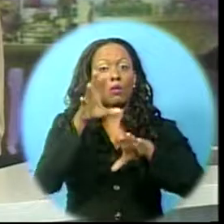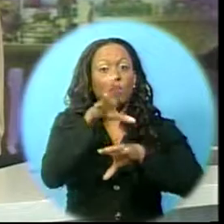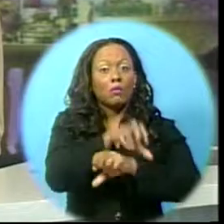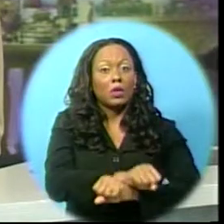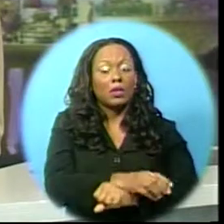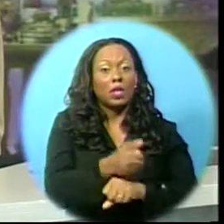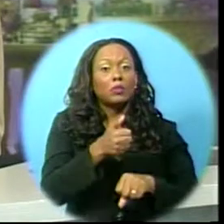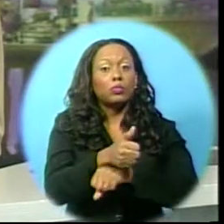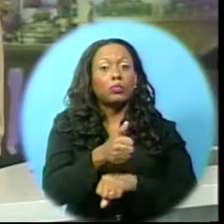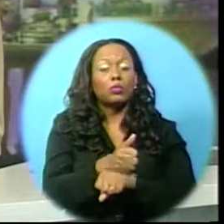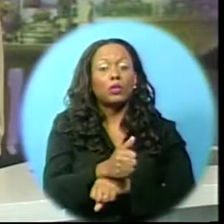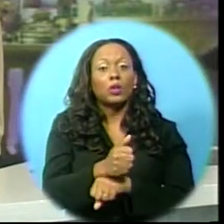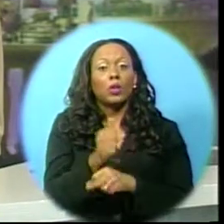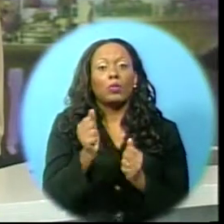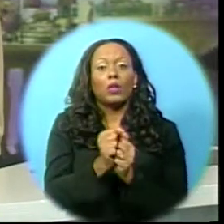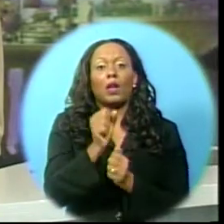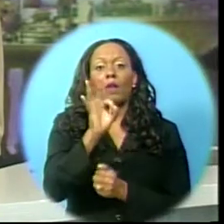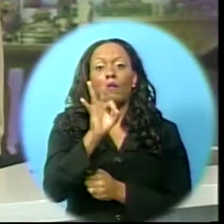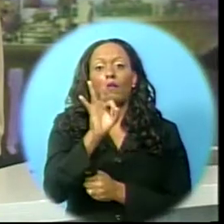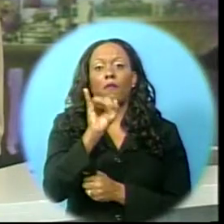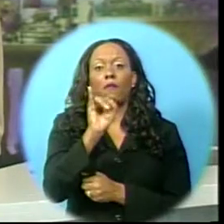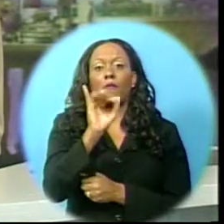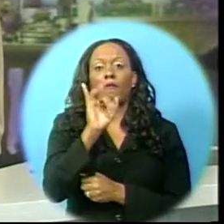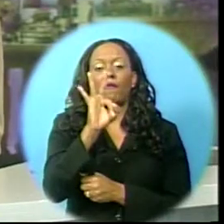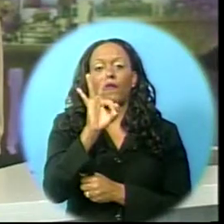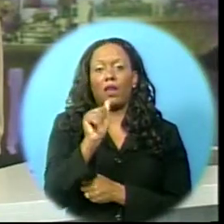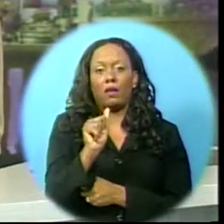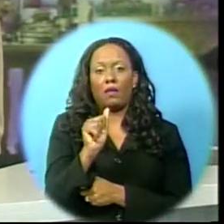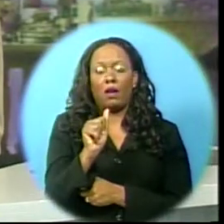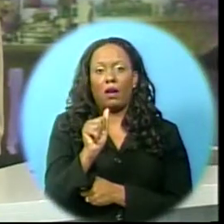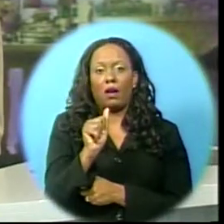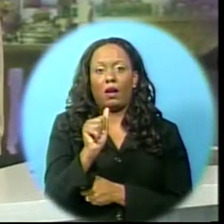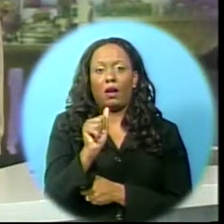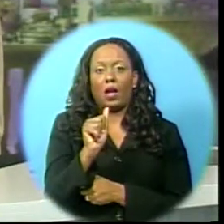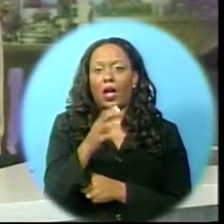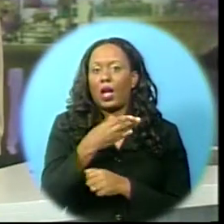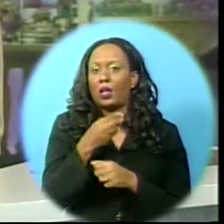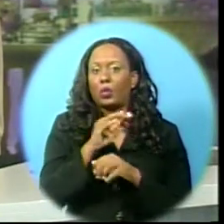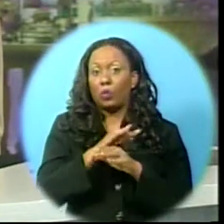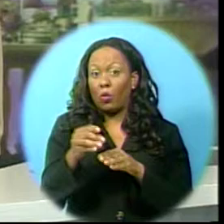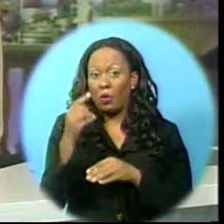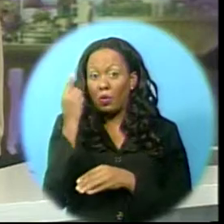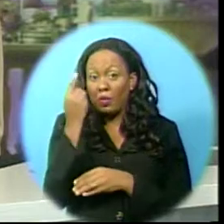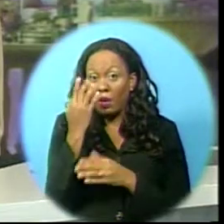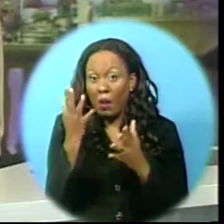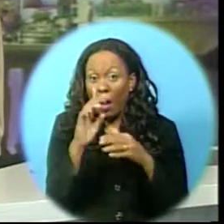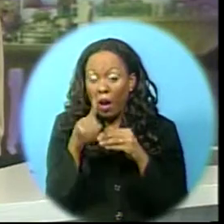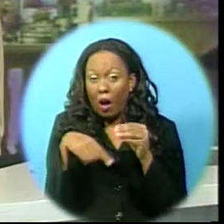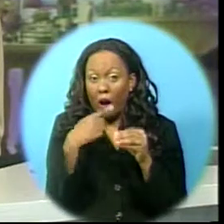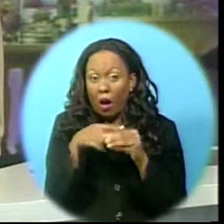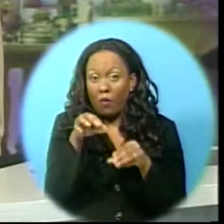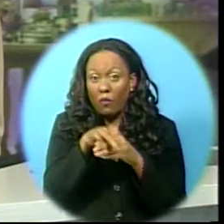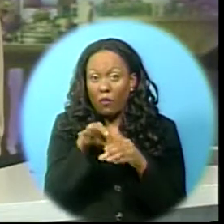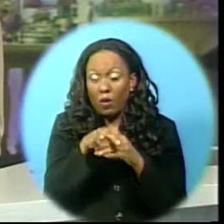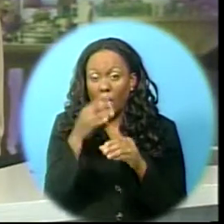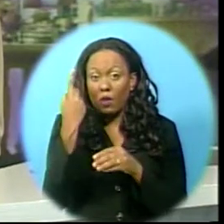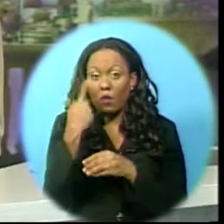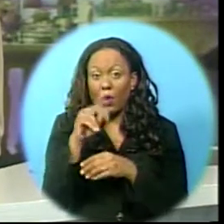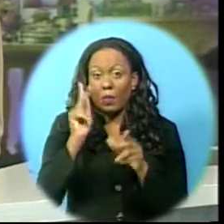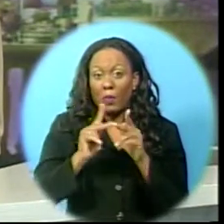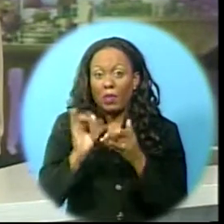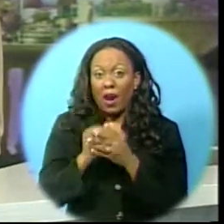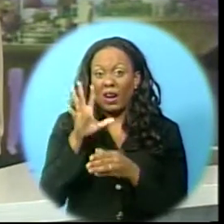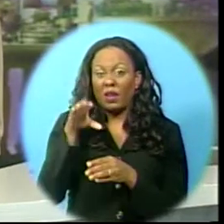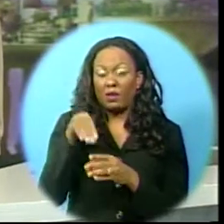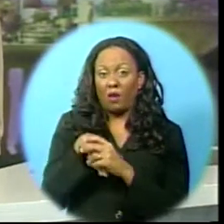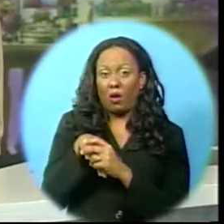scandal. And don't think about voting in any of the old guard when the FIFA elections are held next year. Those were the strong